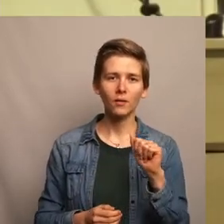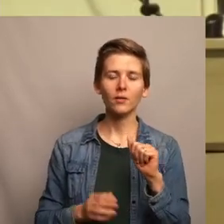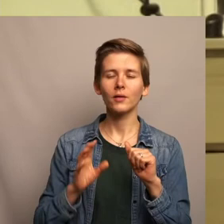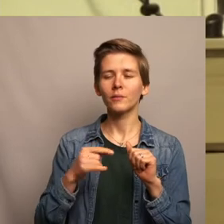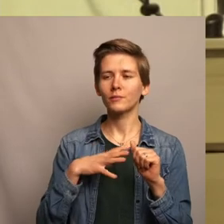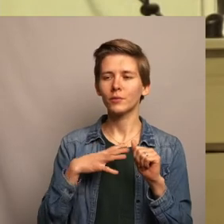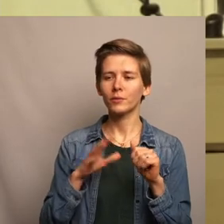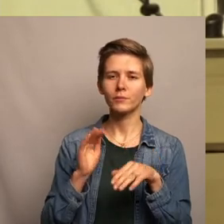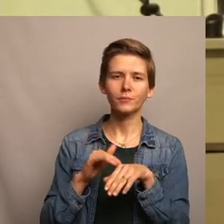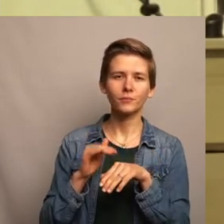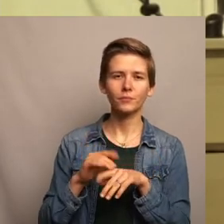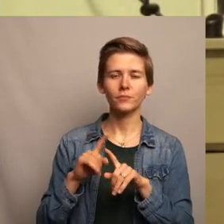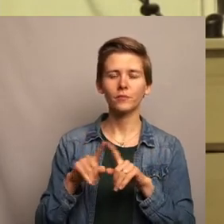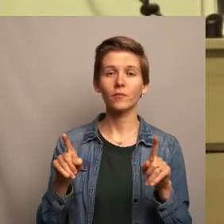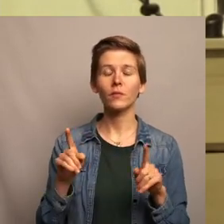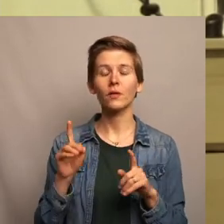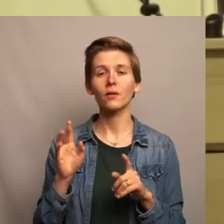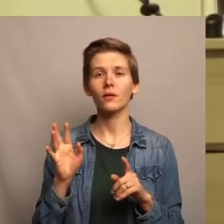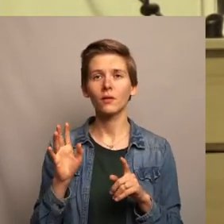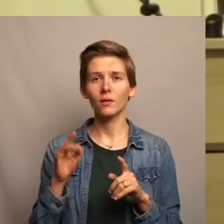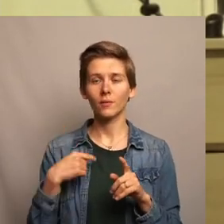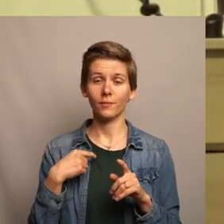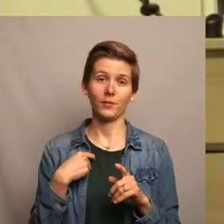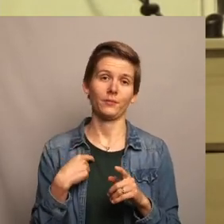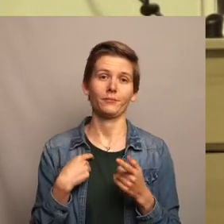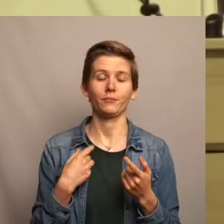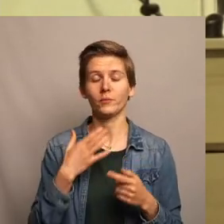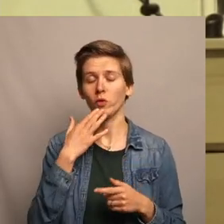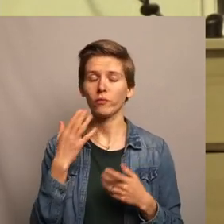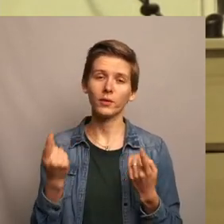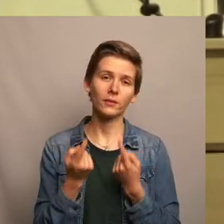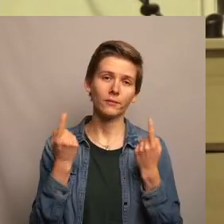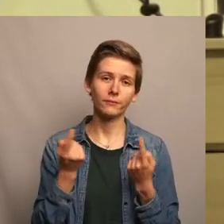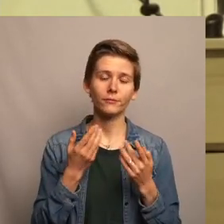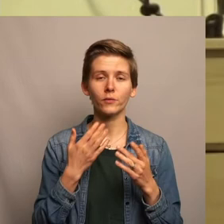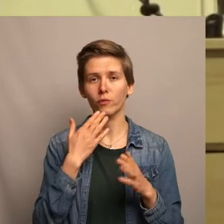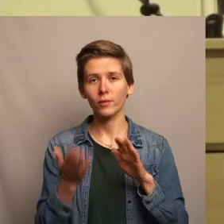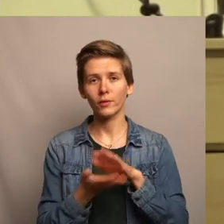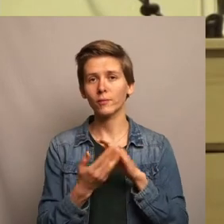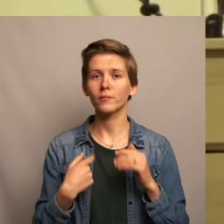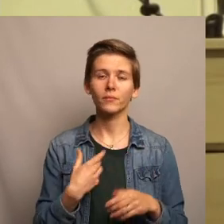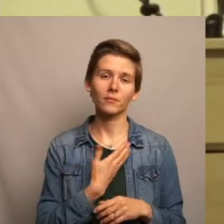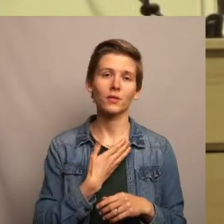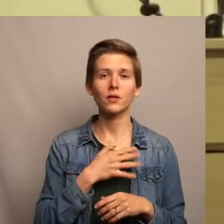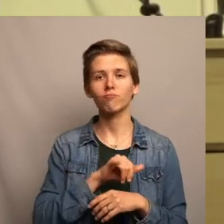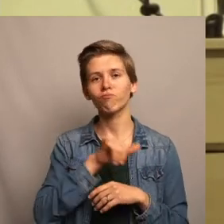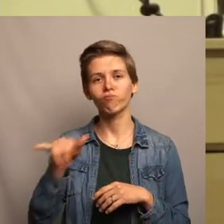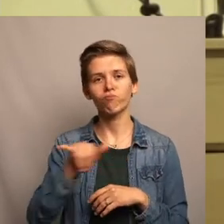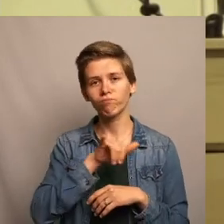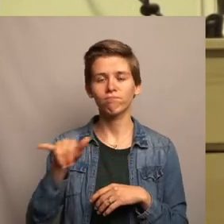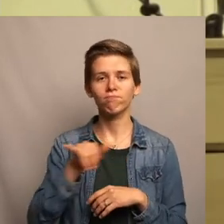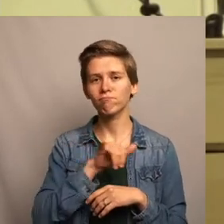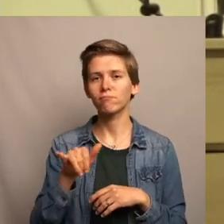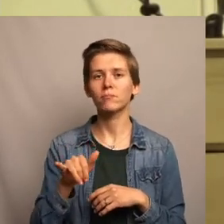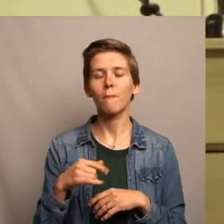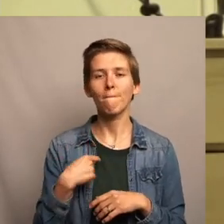I think for me, I am certainly in the fortunate position where I get to go back a lot. I maintain an